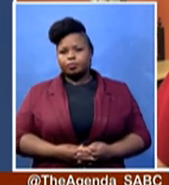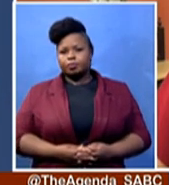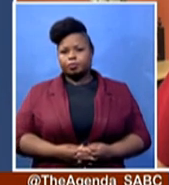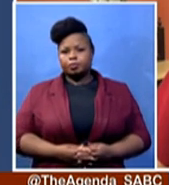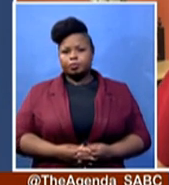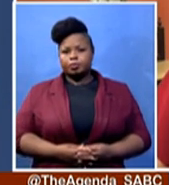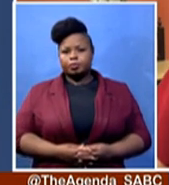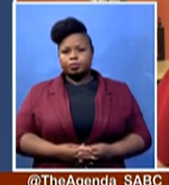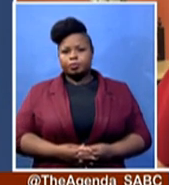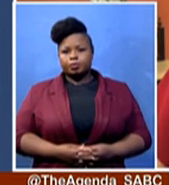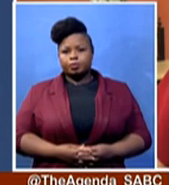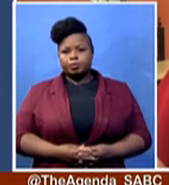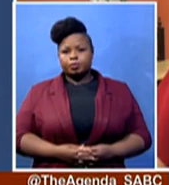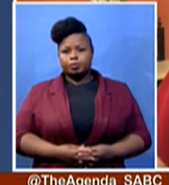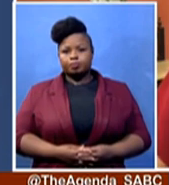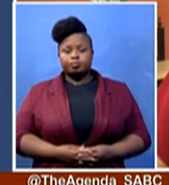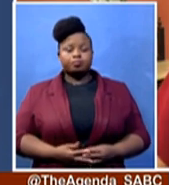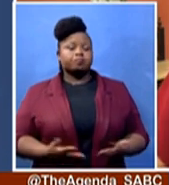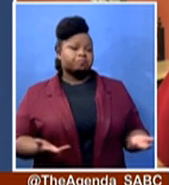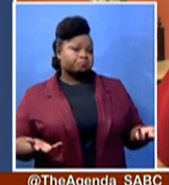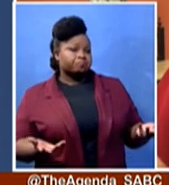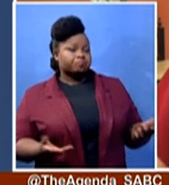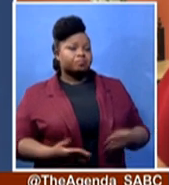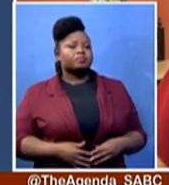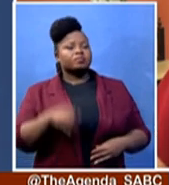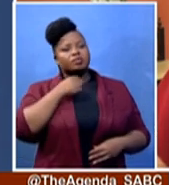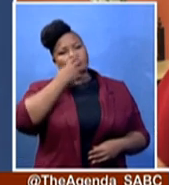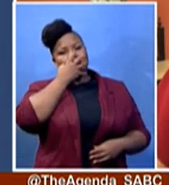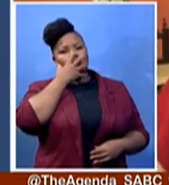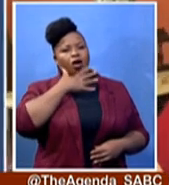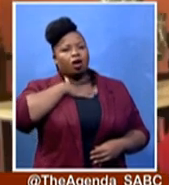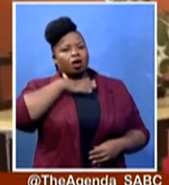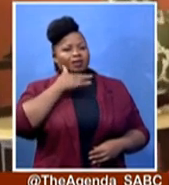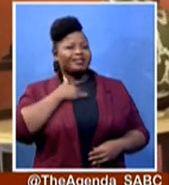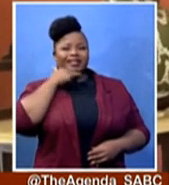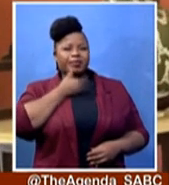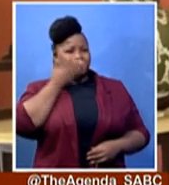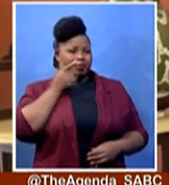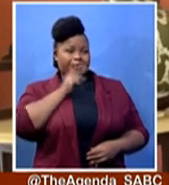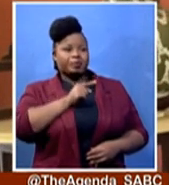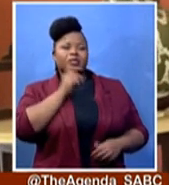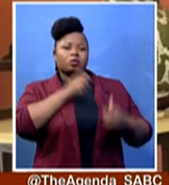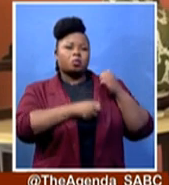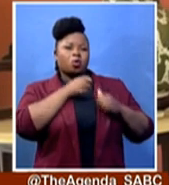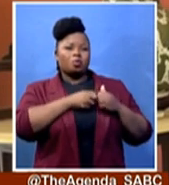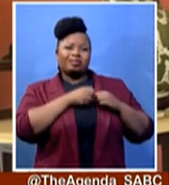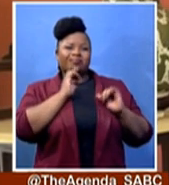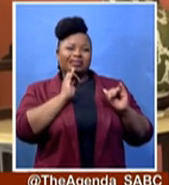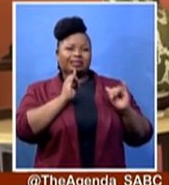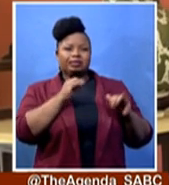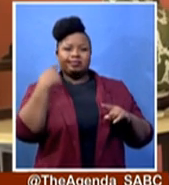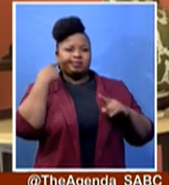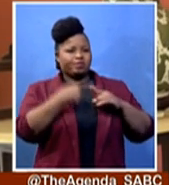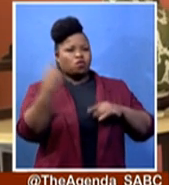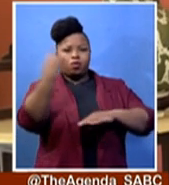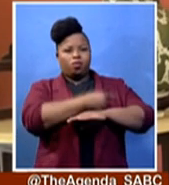Well, the shortage of oxygen supplies has been the real crisis in the last few days. Many people are now dying not